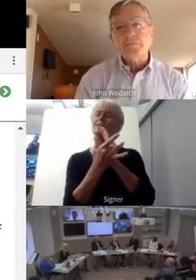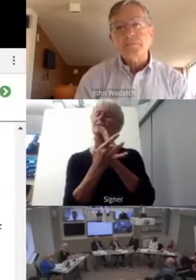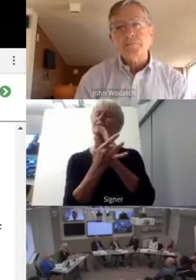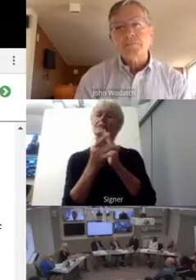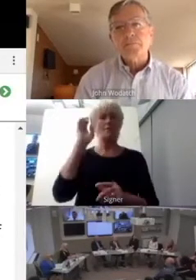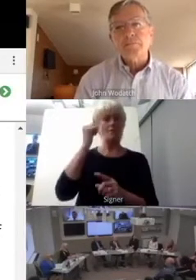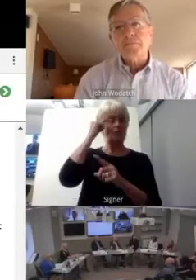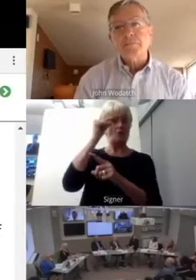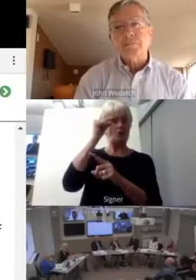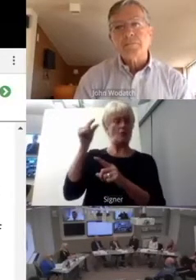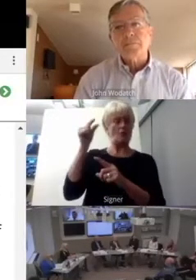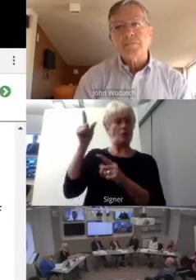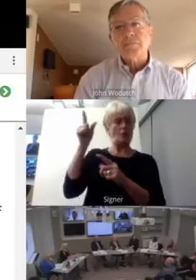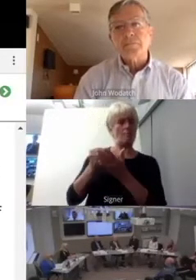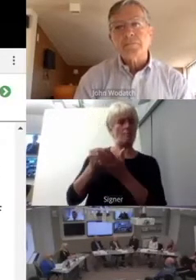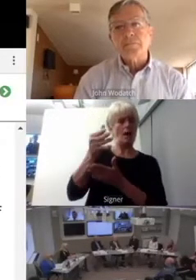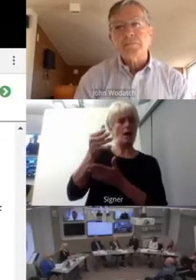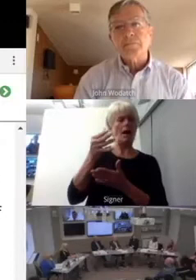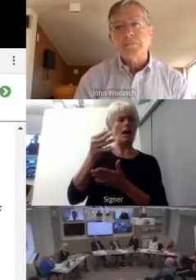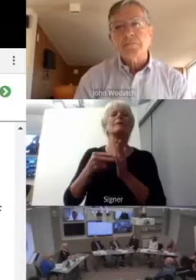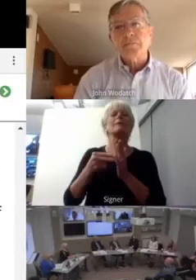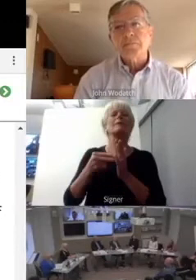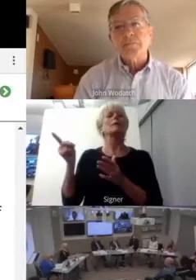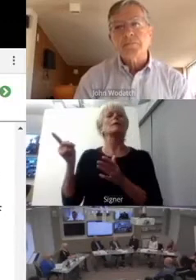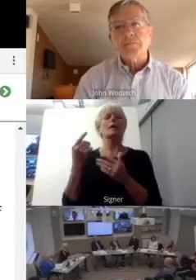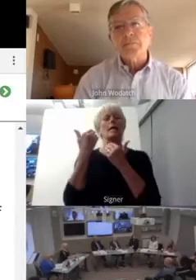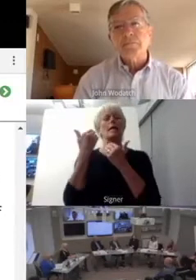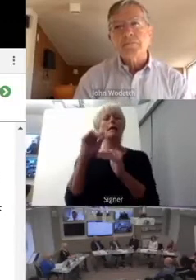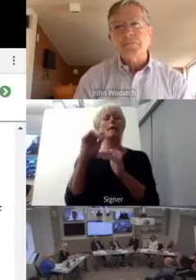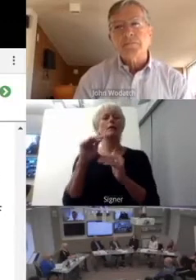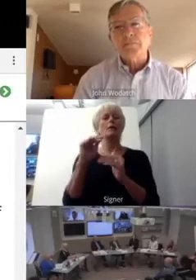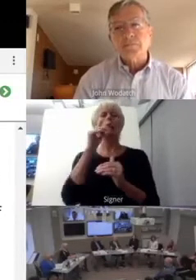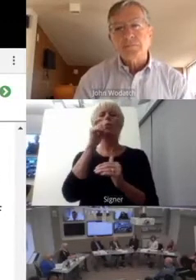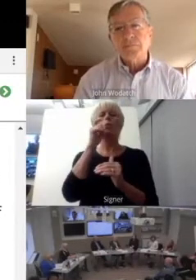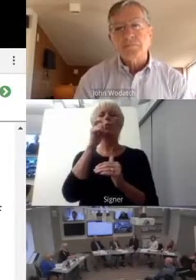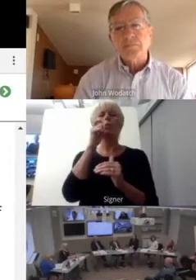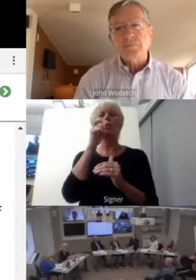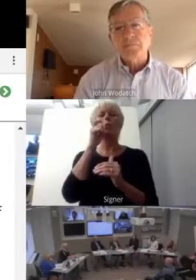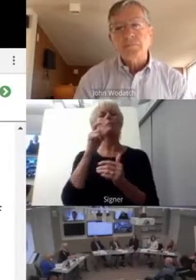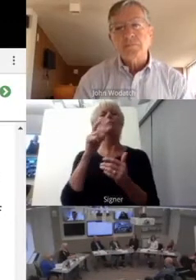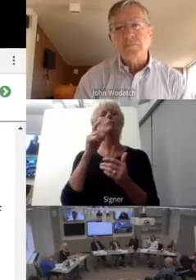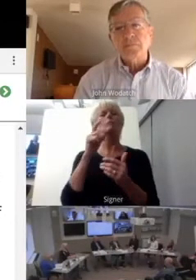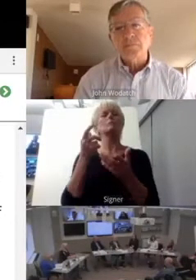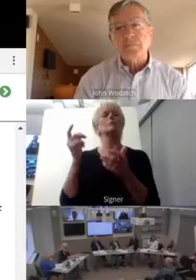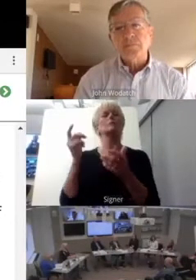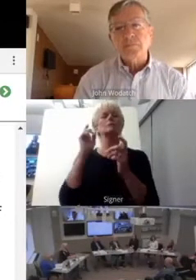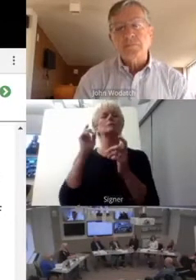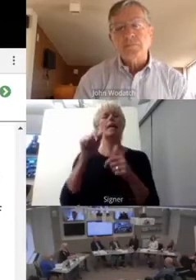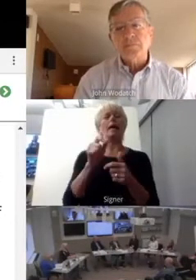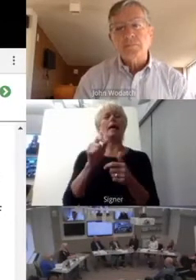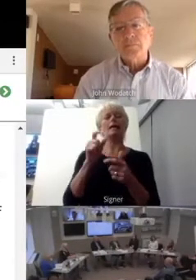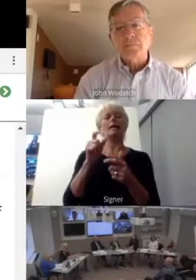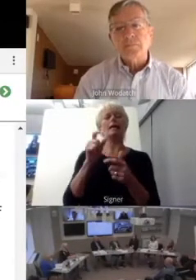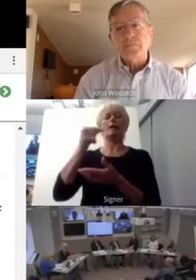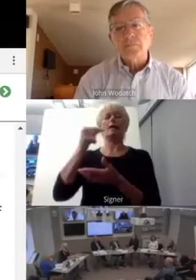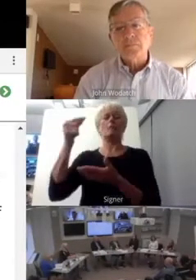procurement restriction or requirement. And so the Access Board can set standards